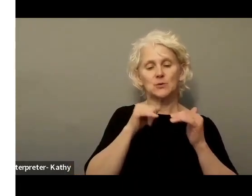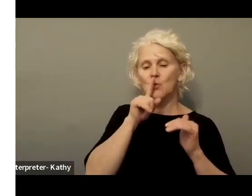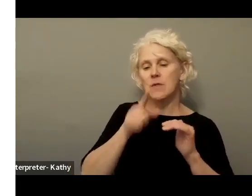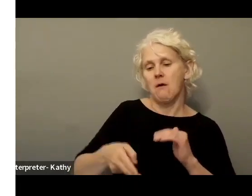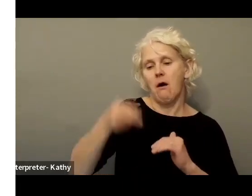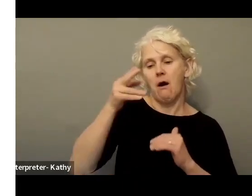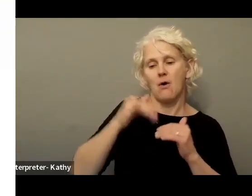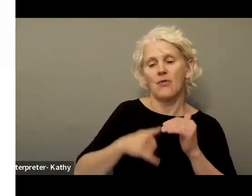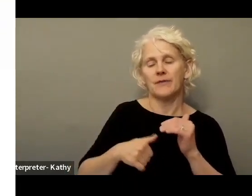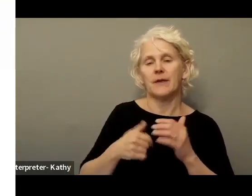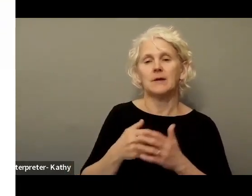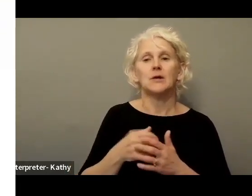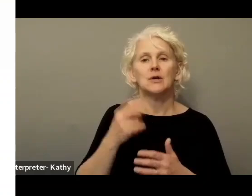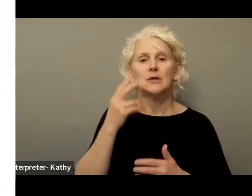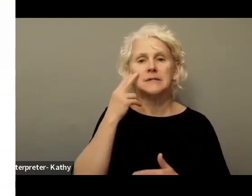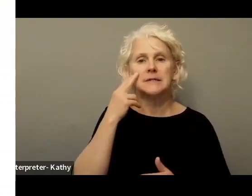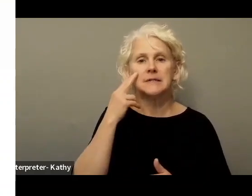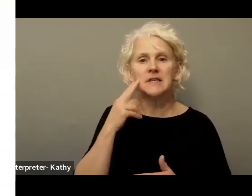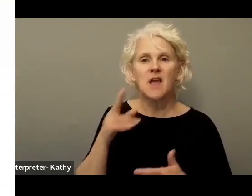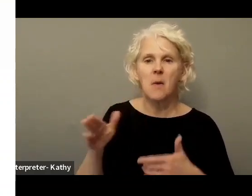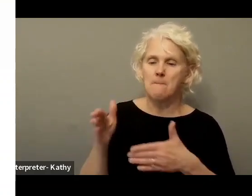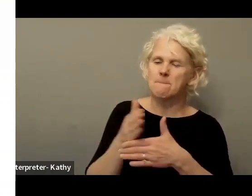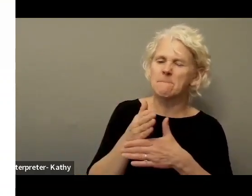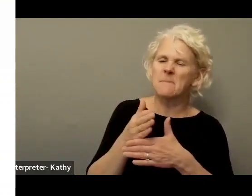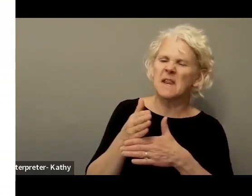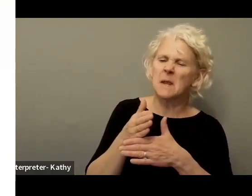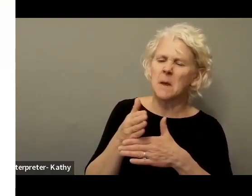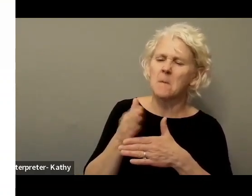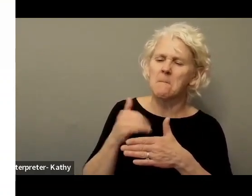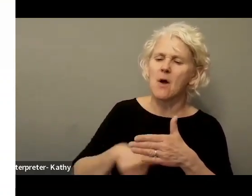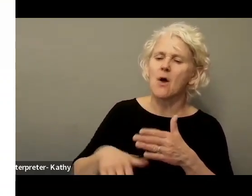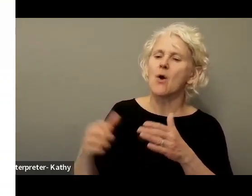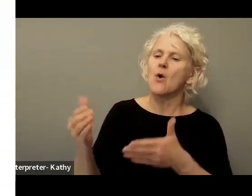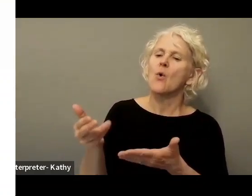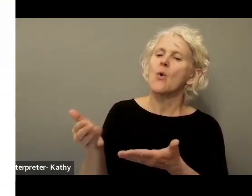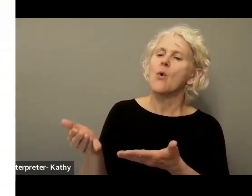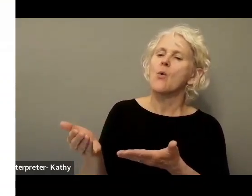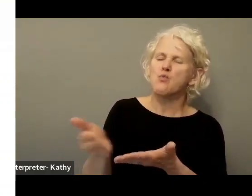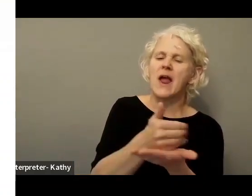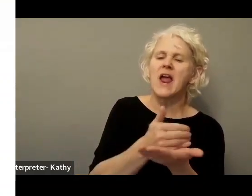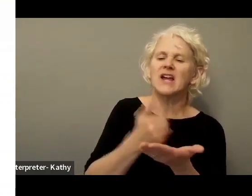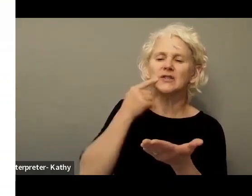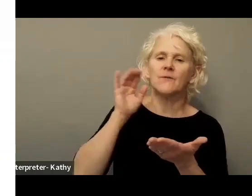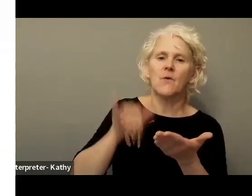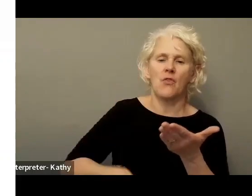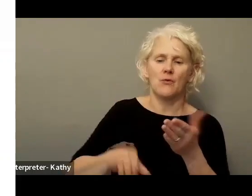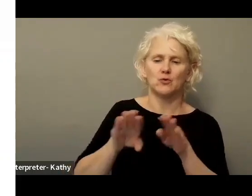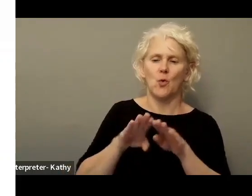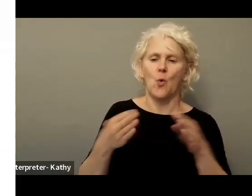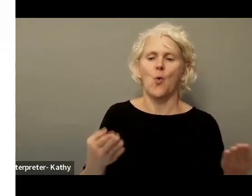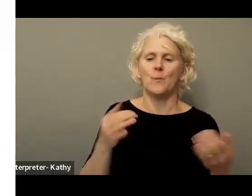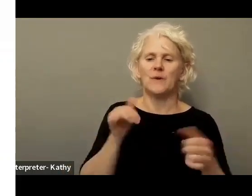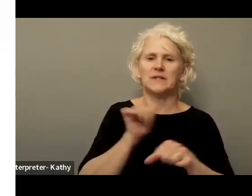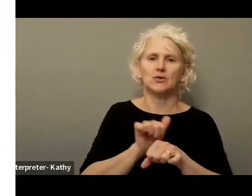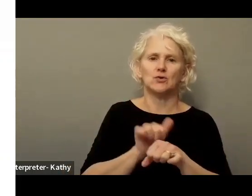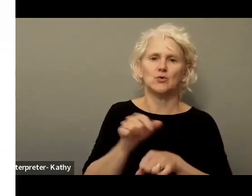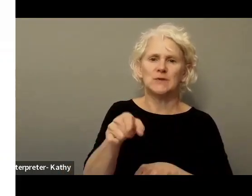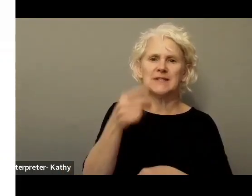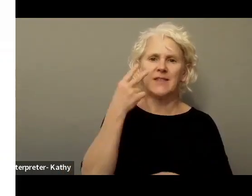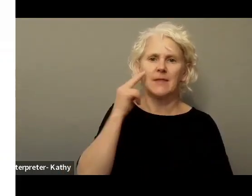that. I've also put the median wage offer. These are the wages, the median wages for the open positions